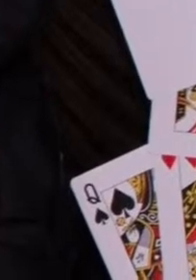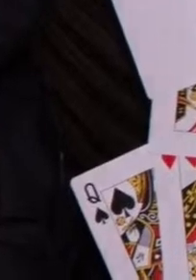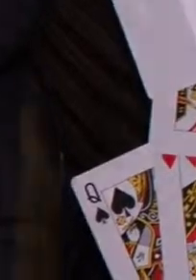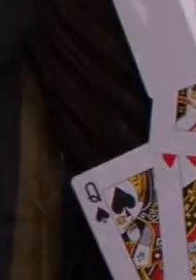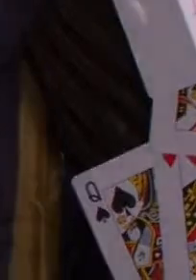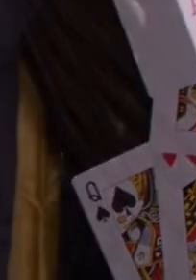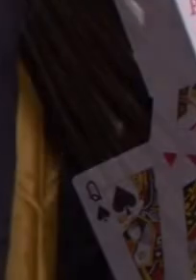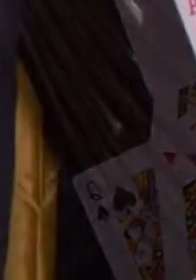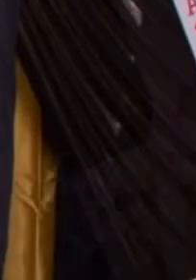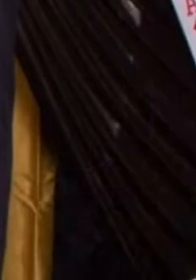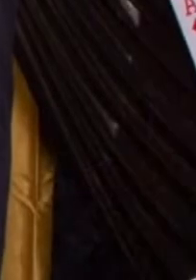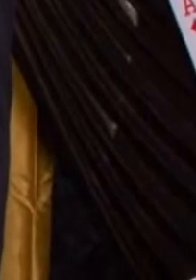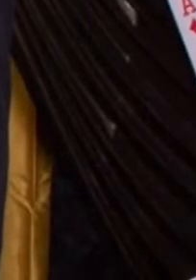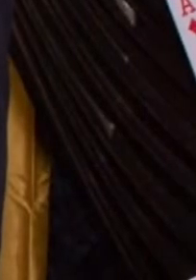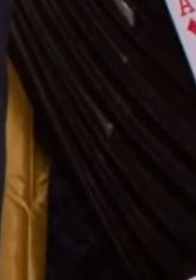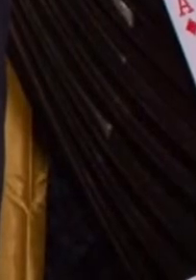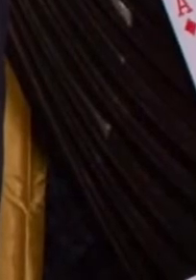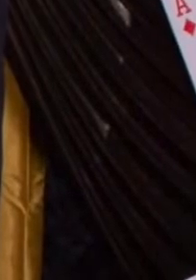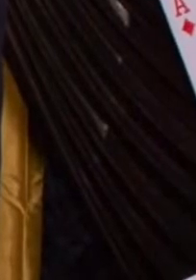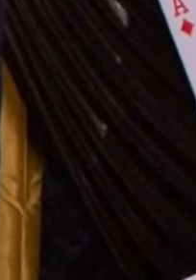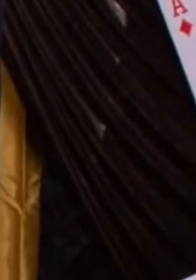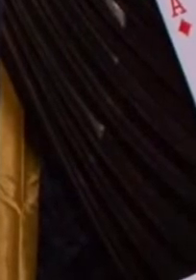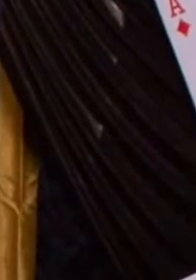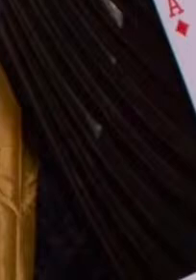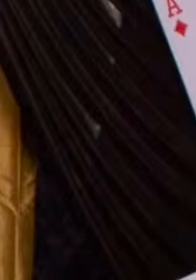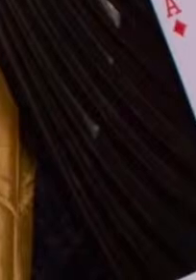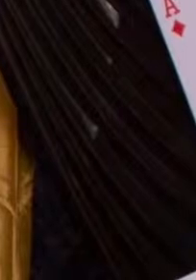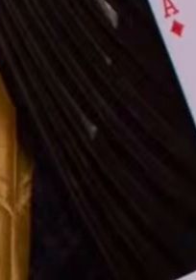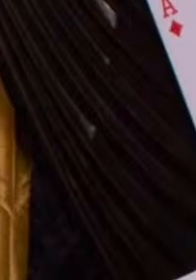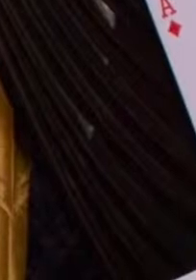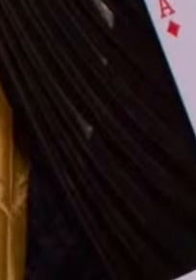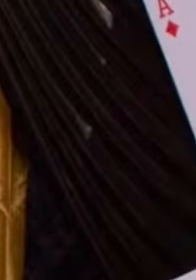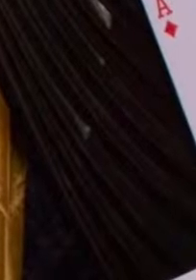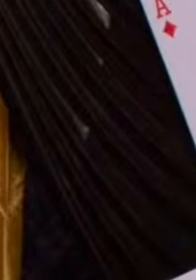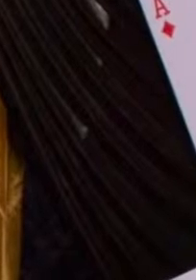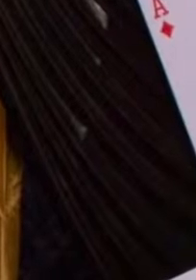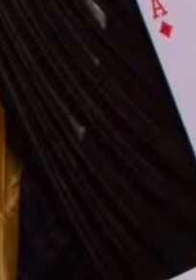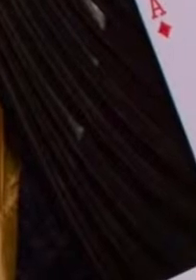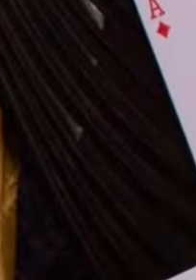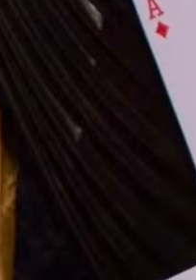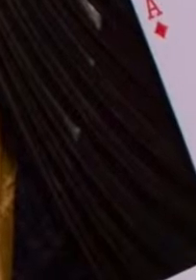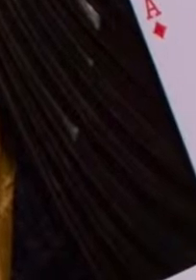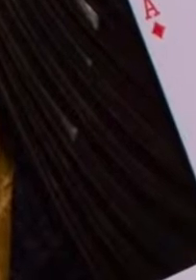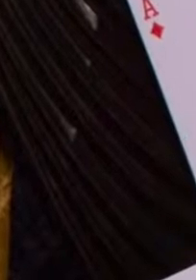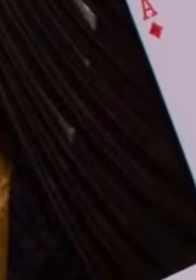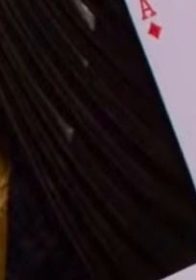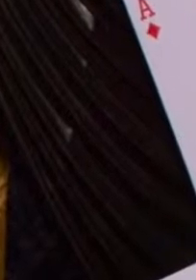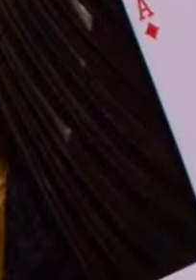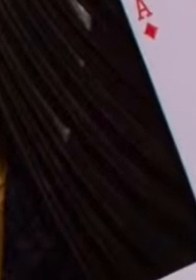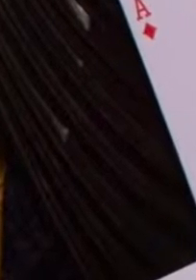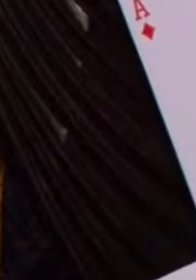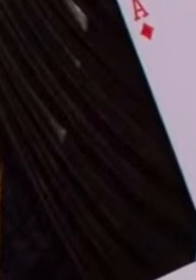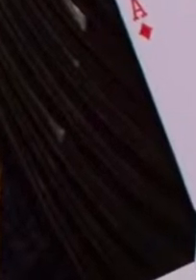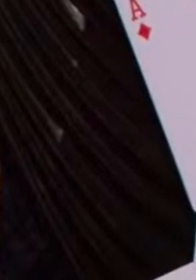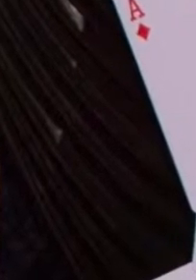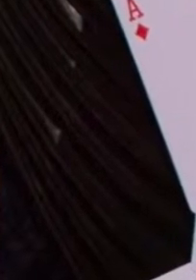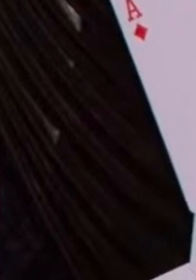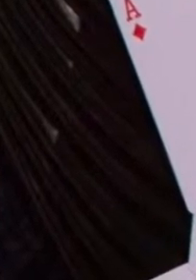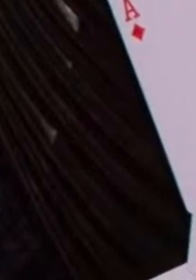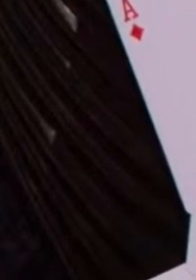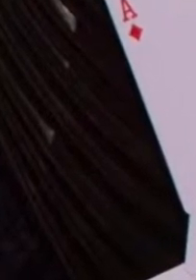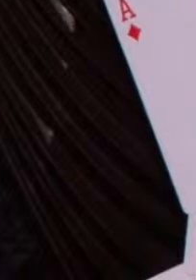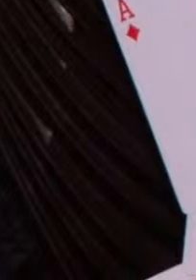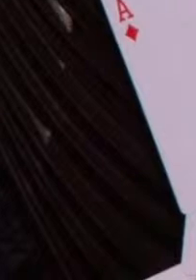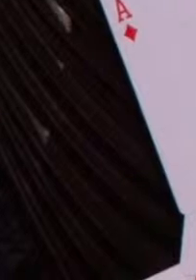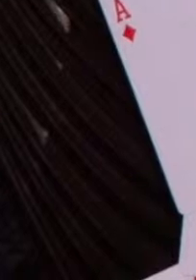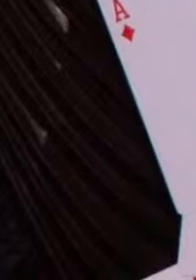moments. Maybe I've been missing what it's about. Been scared of the future, thinking about the past while missing out on now. We've come so far,